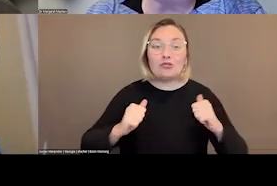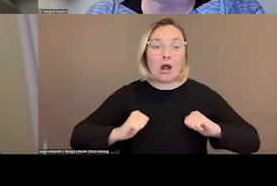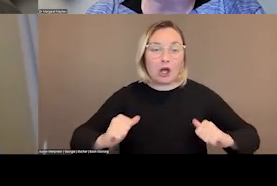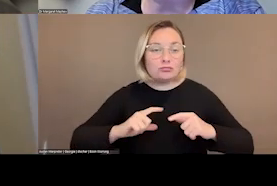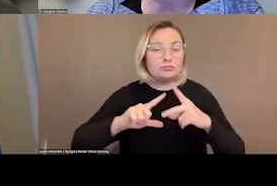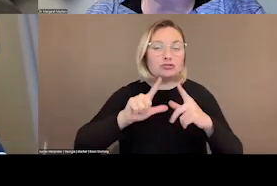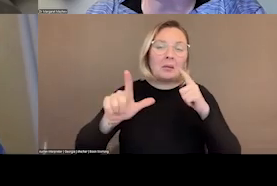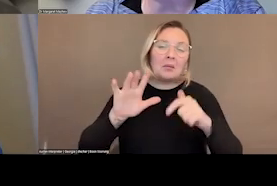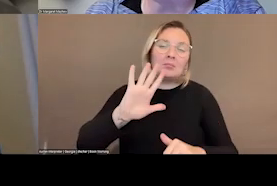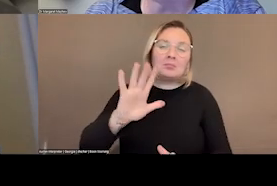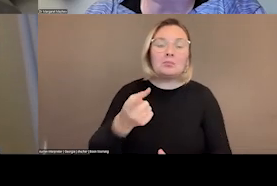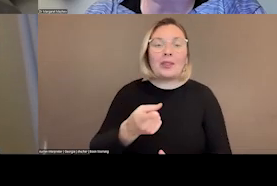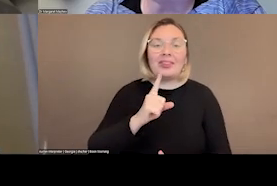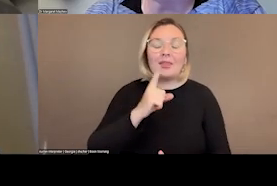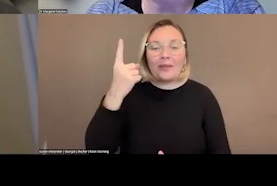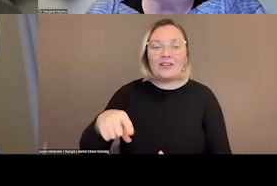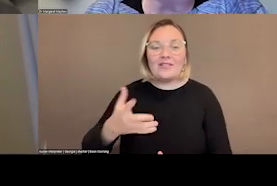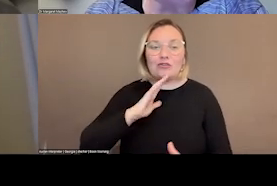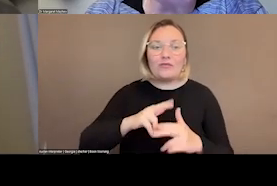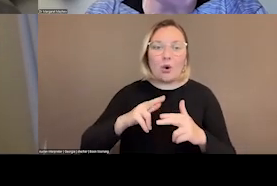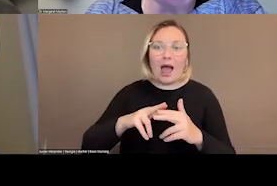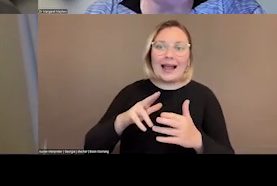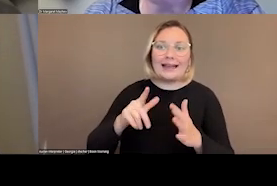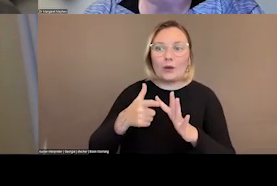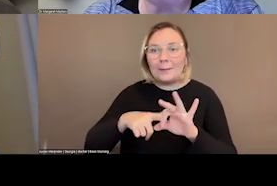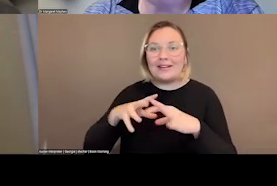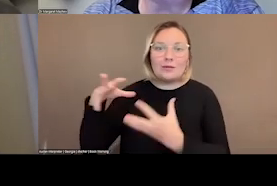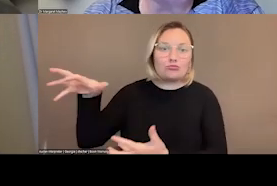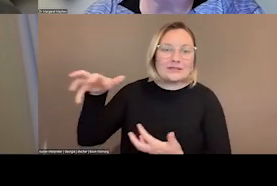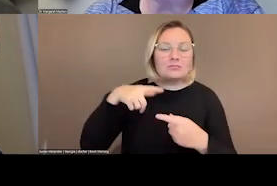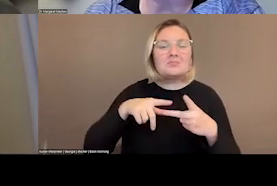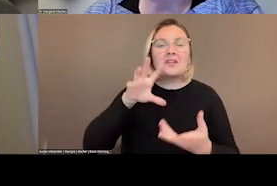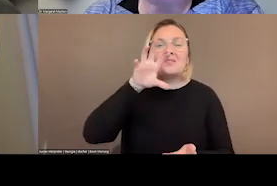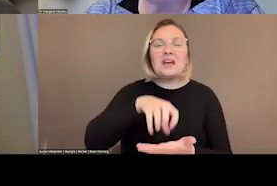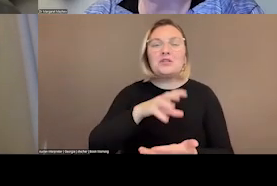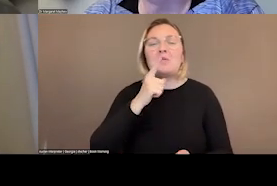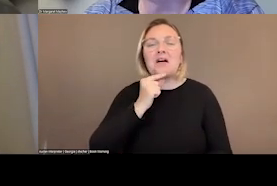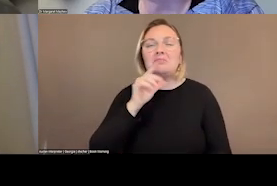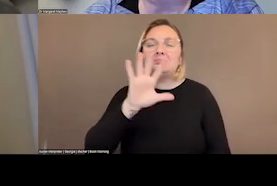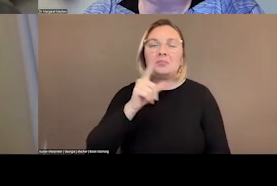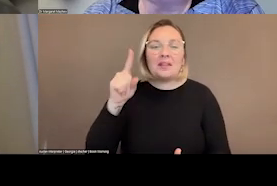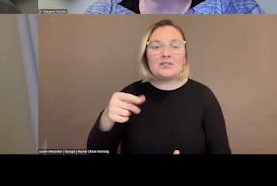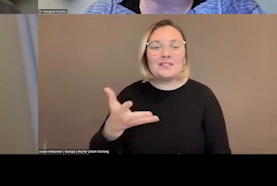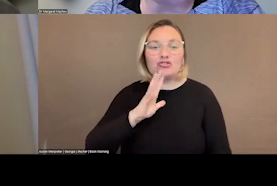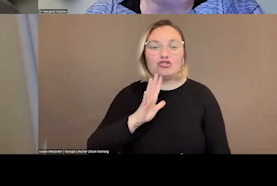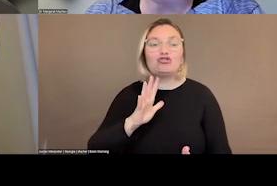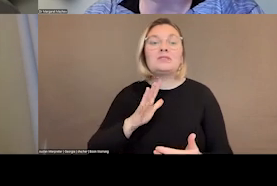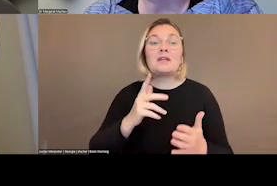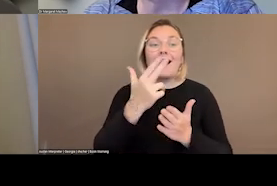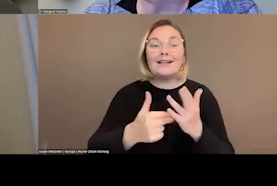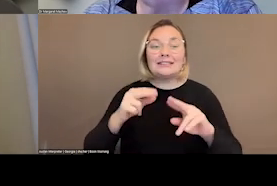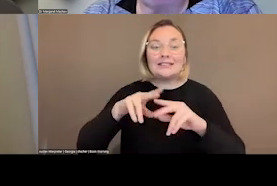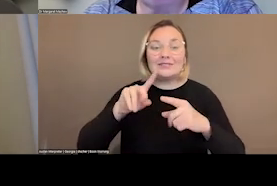about $1,500, lugging equipment. Venue hire about $1,500. Artist fees 10